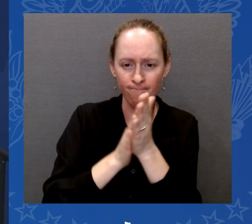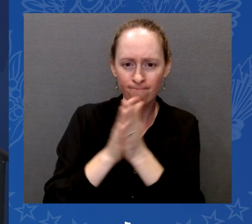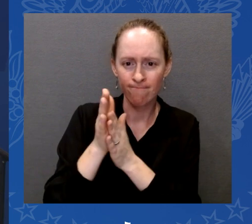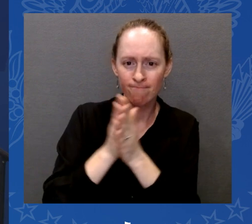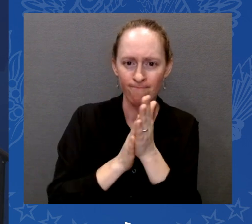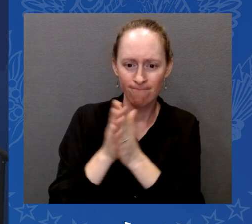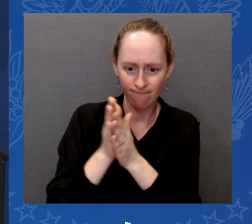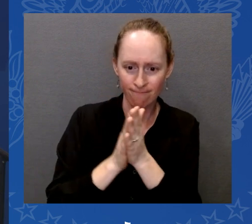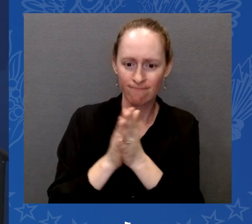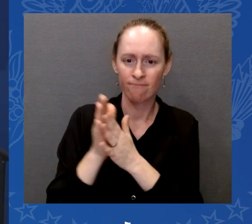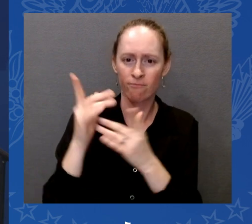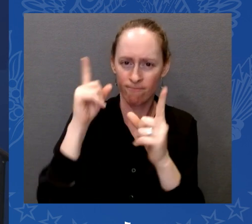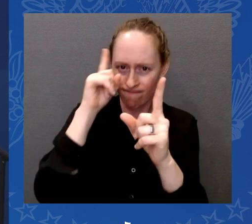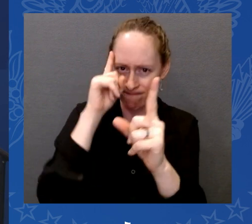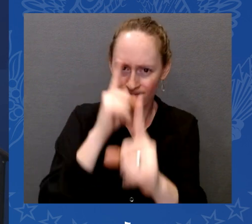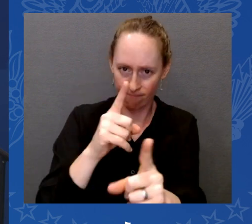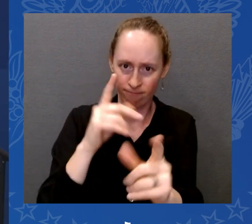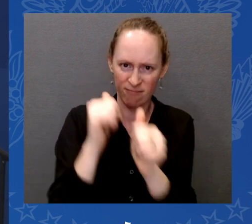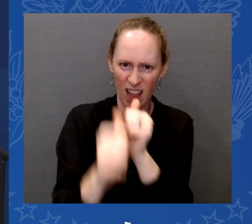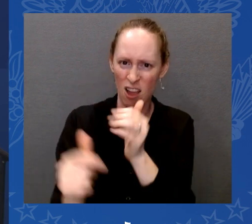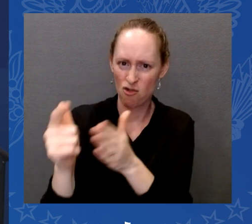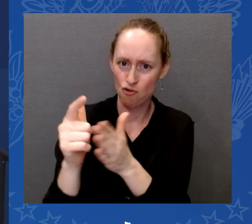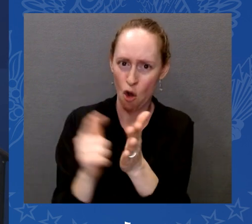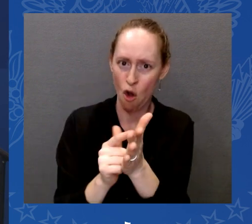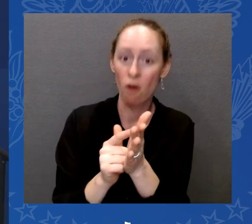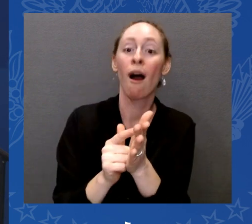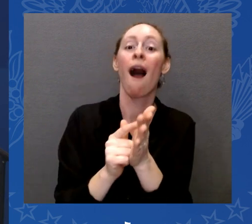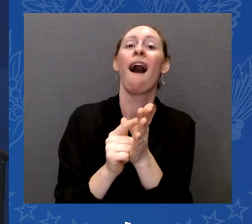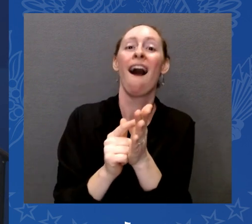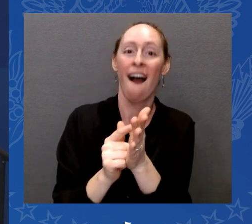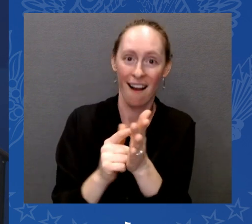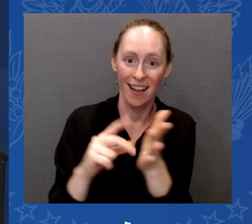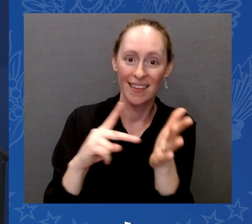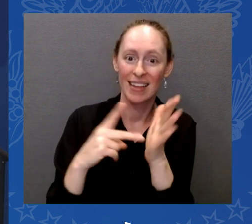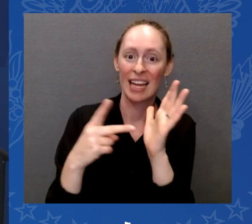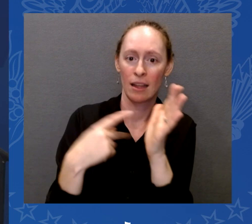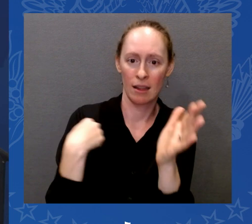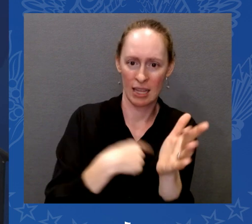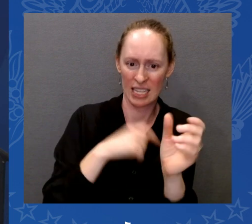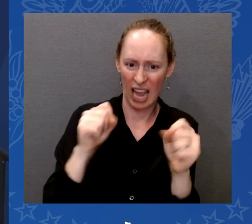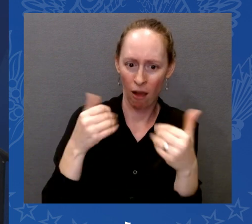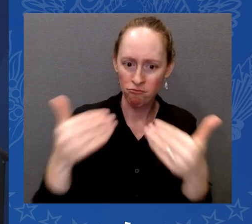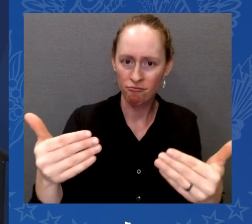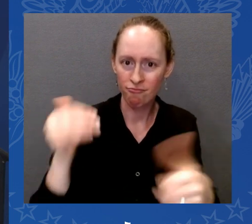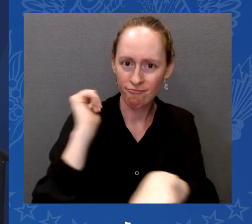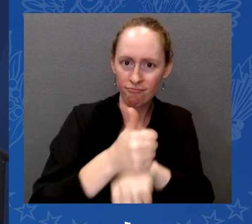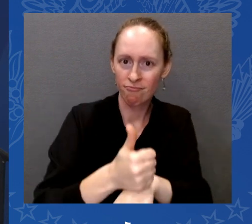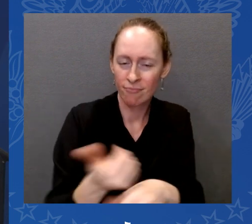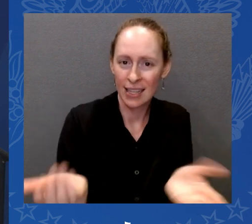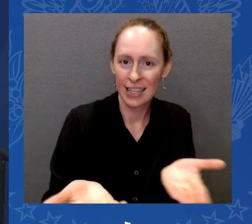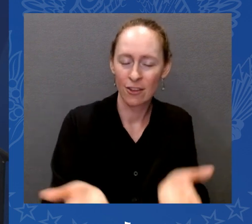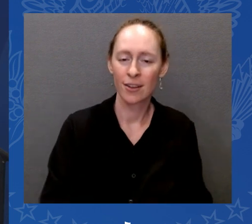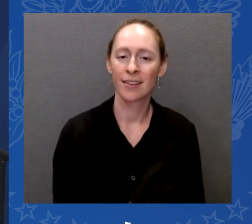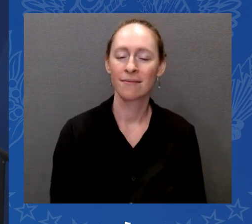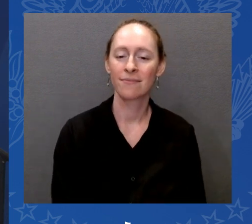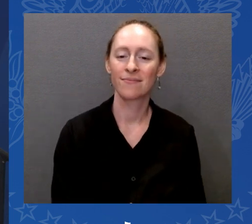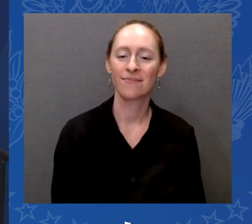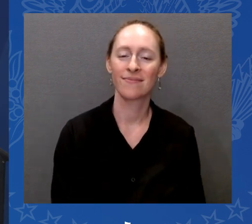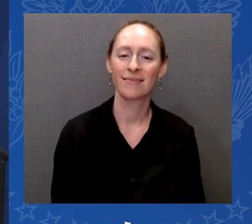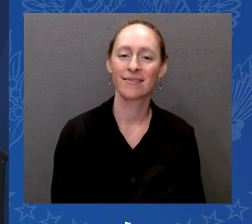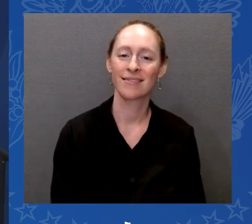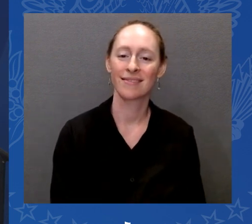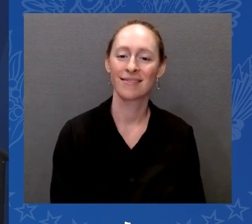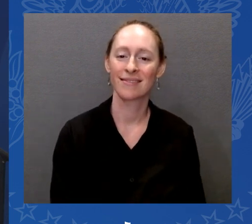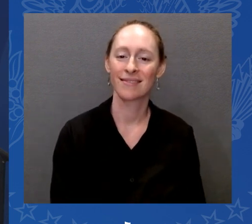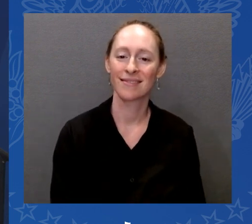Development that is helping level the playing field. Governor, you were visionary, creative,